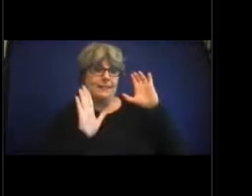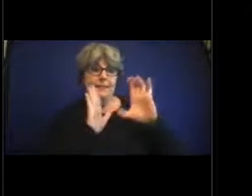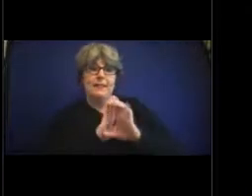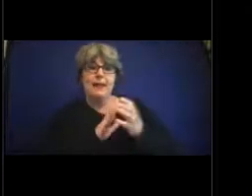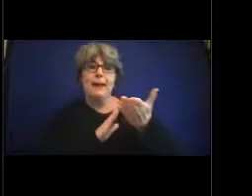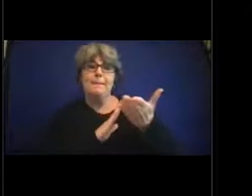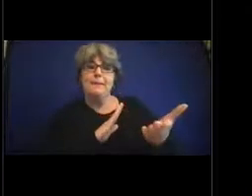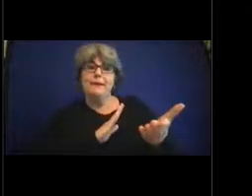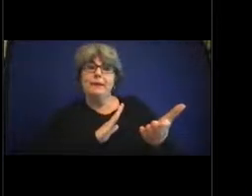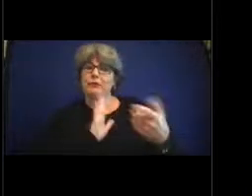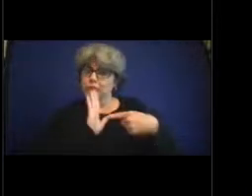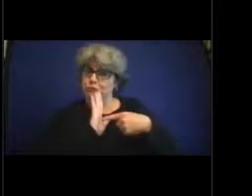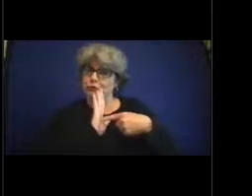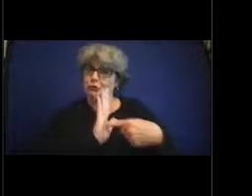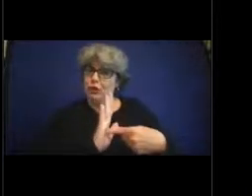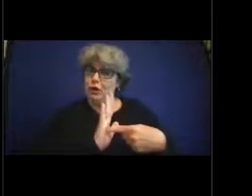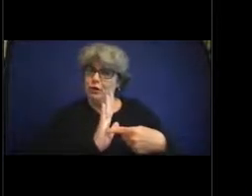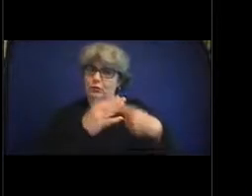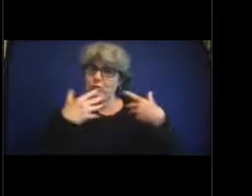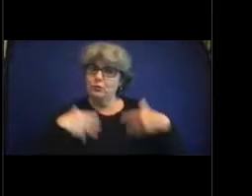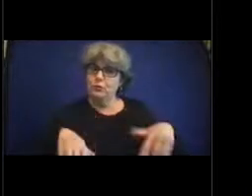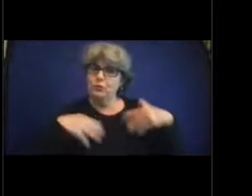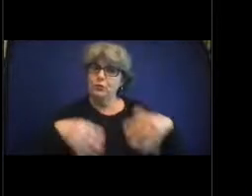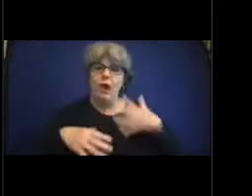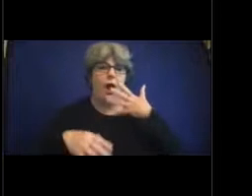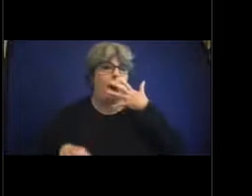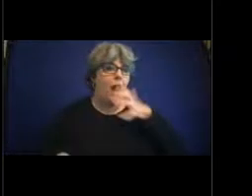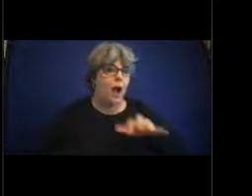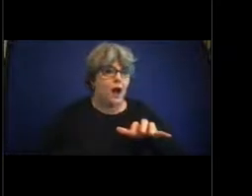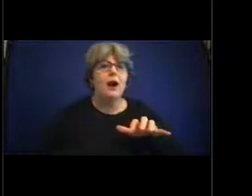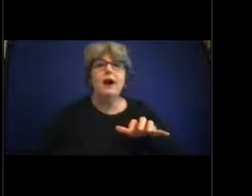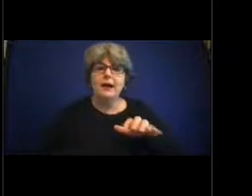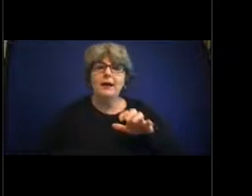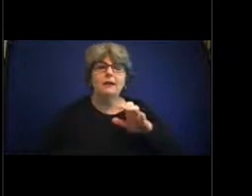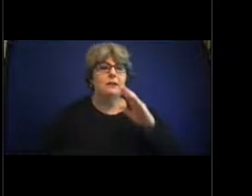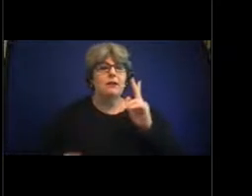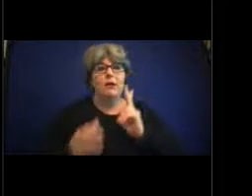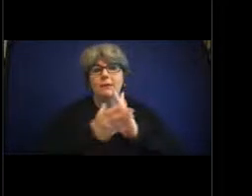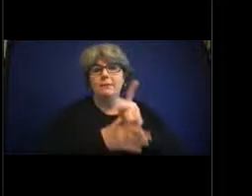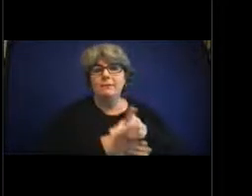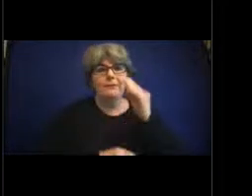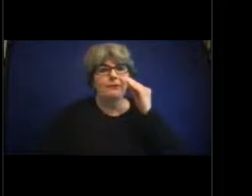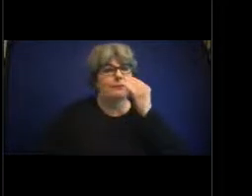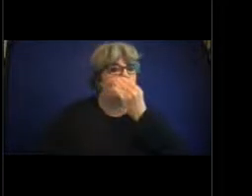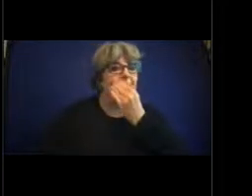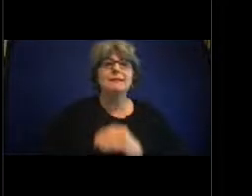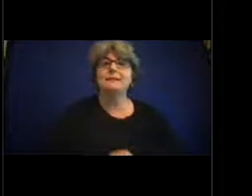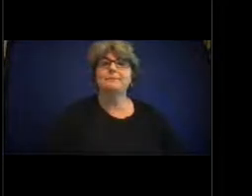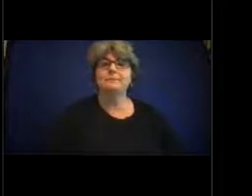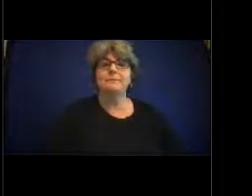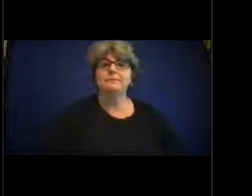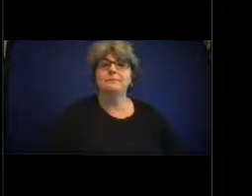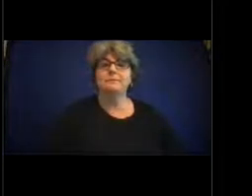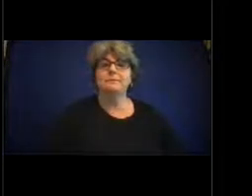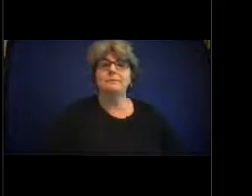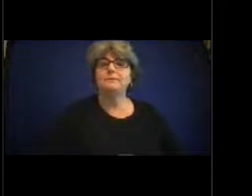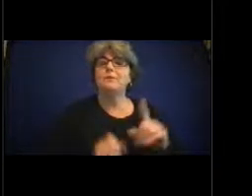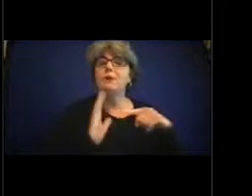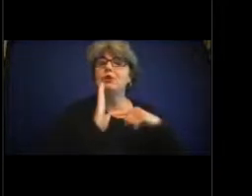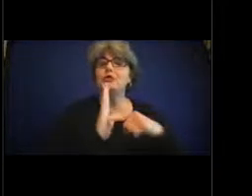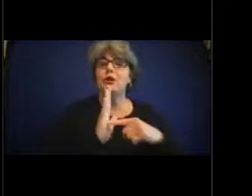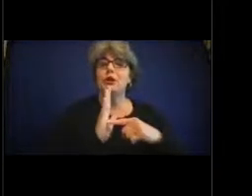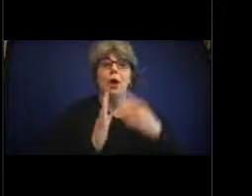an excellent job of showing the effect of extreme heat on plants. The image shows that the plant was